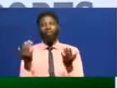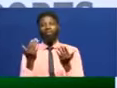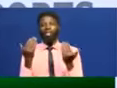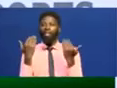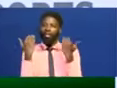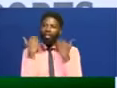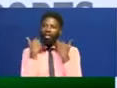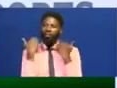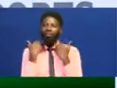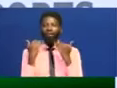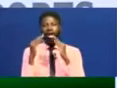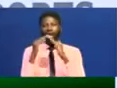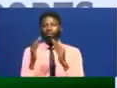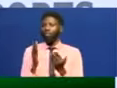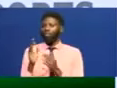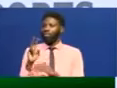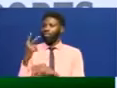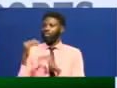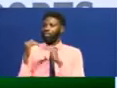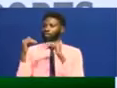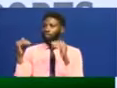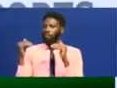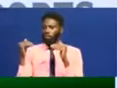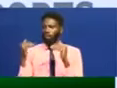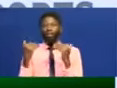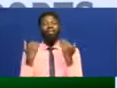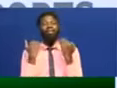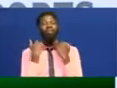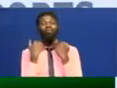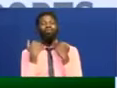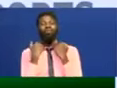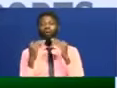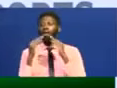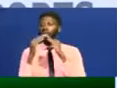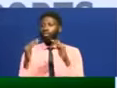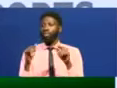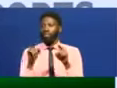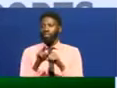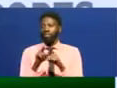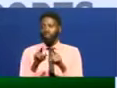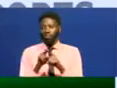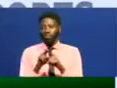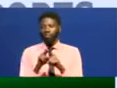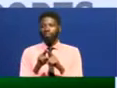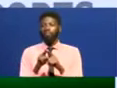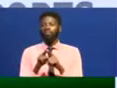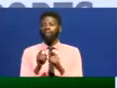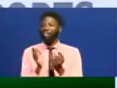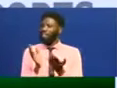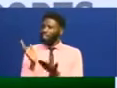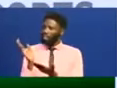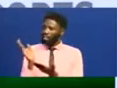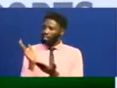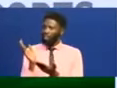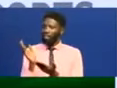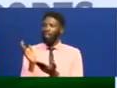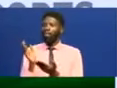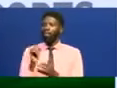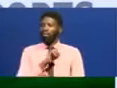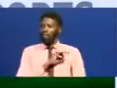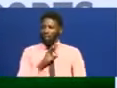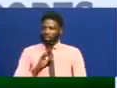House. My office was on the 2nd floor of Kencom House. And you have officers of this ministry at Kencom House,